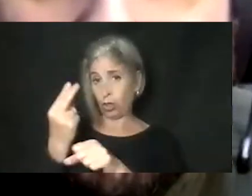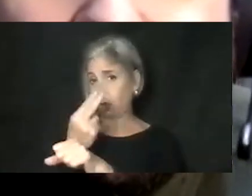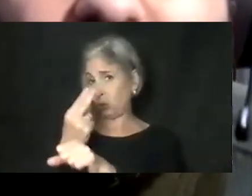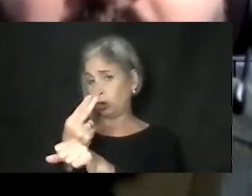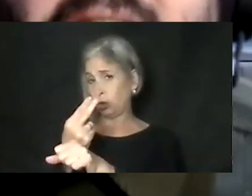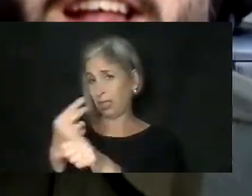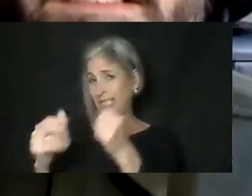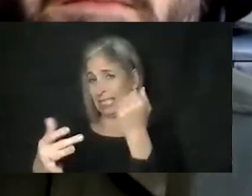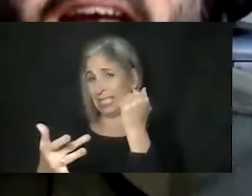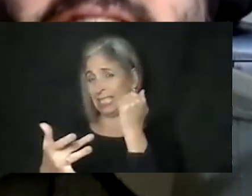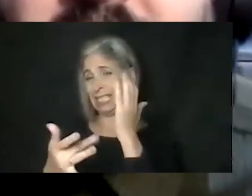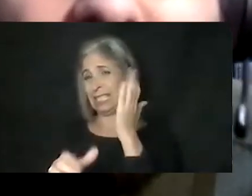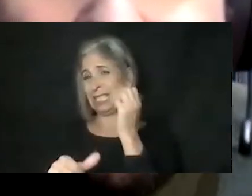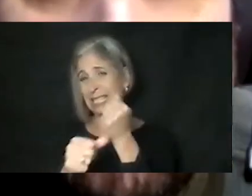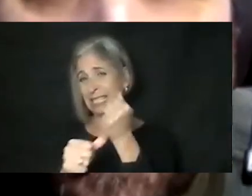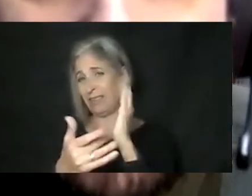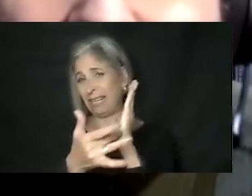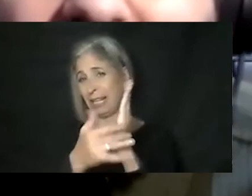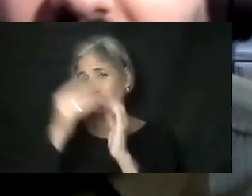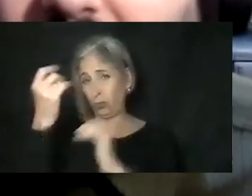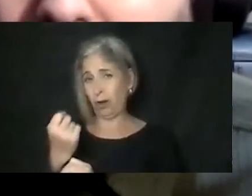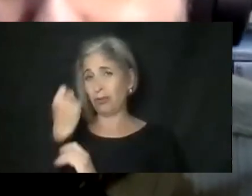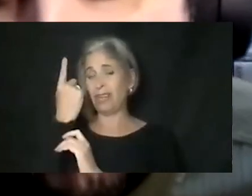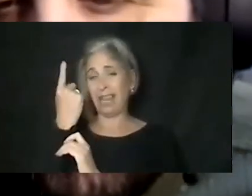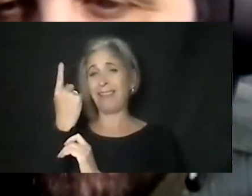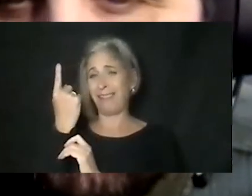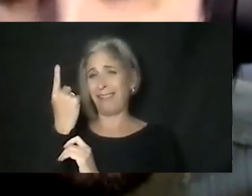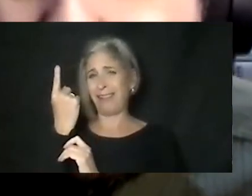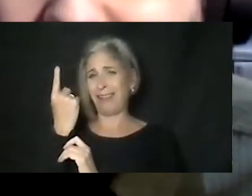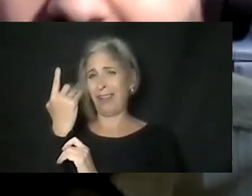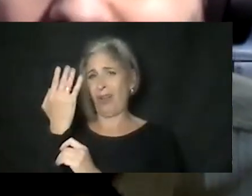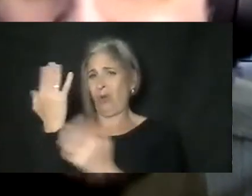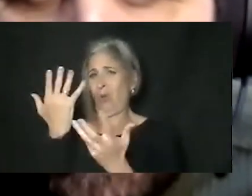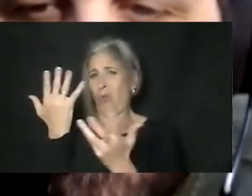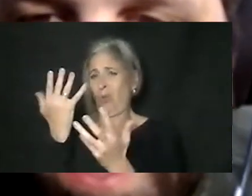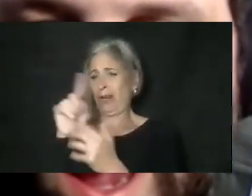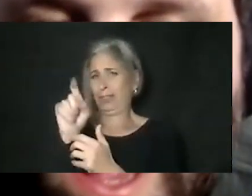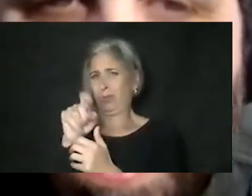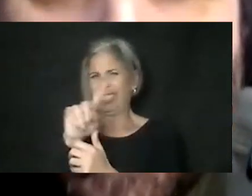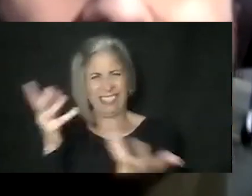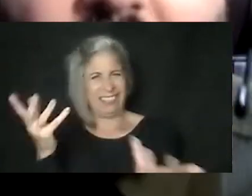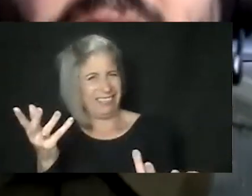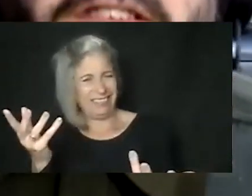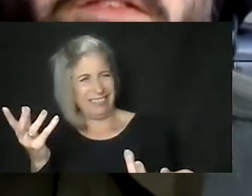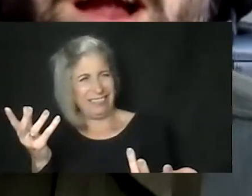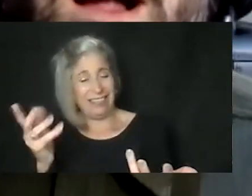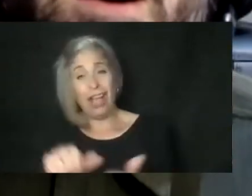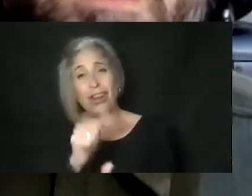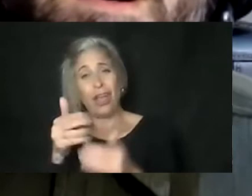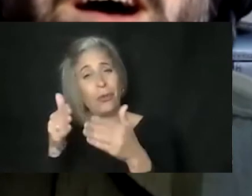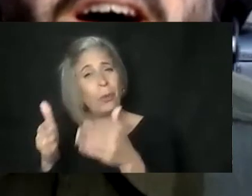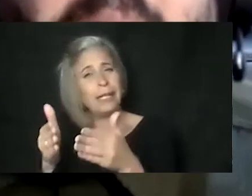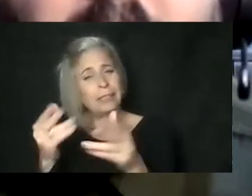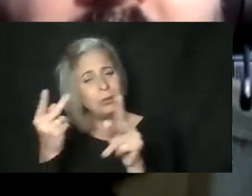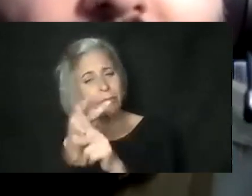assistive technology in some cases to understand, like, what is this question even asking, and in other ways to figure